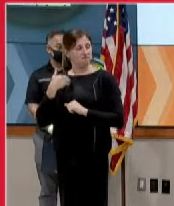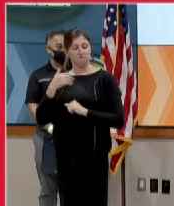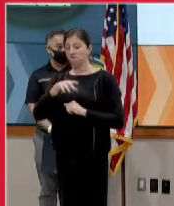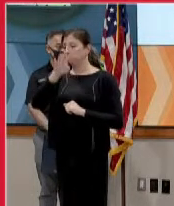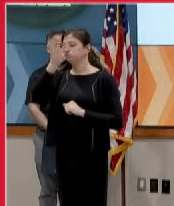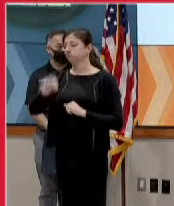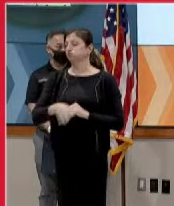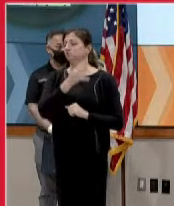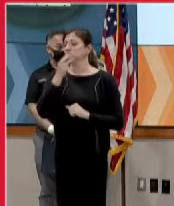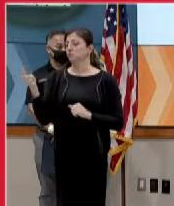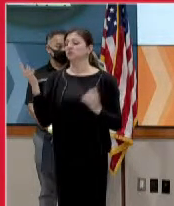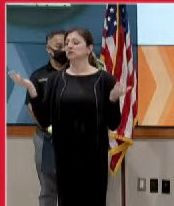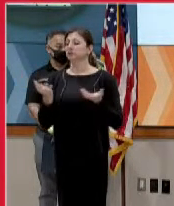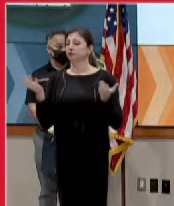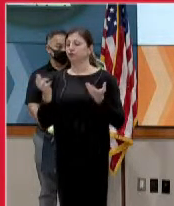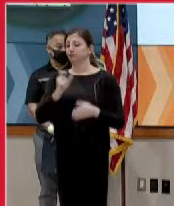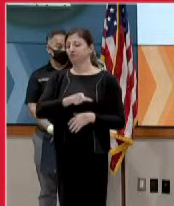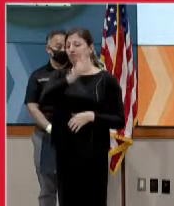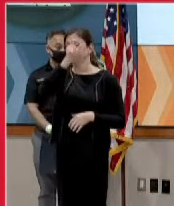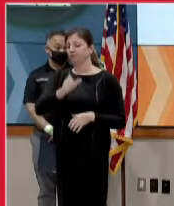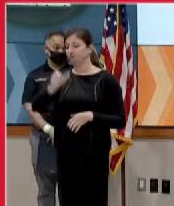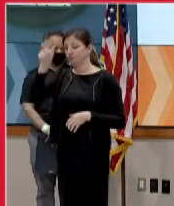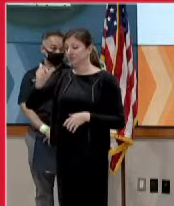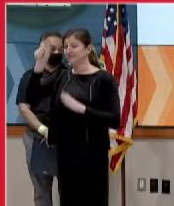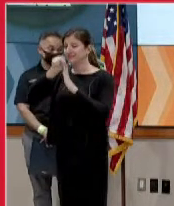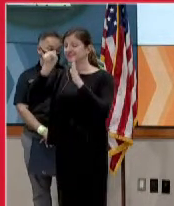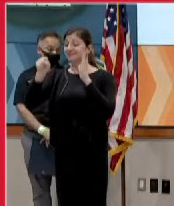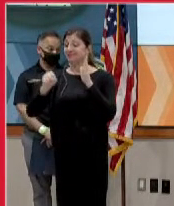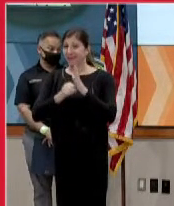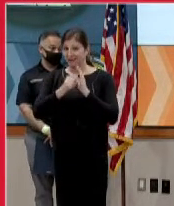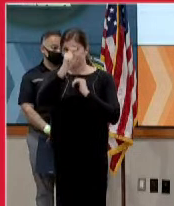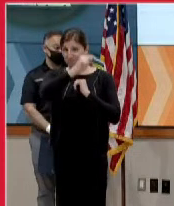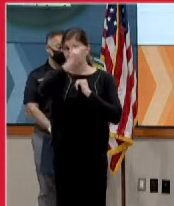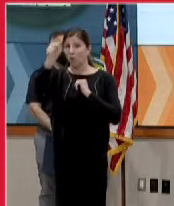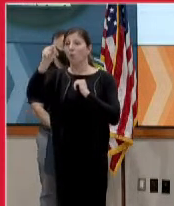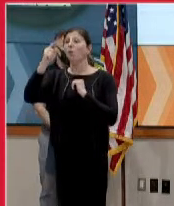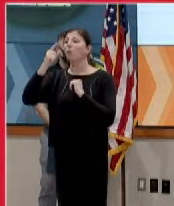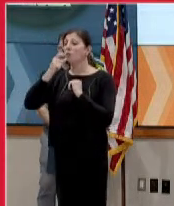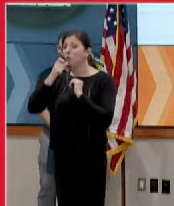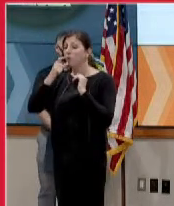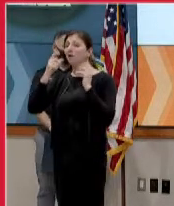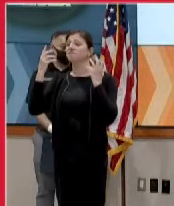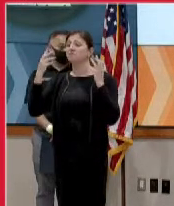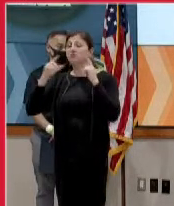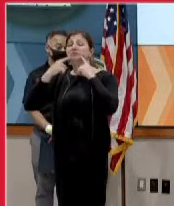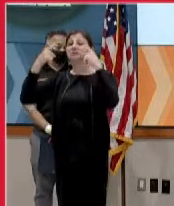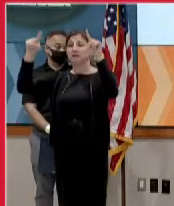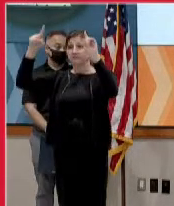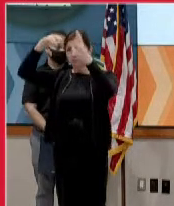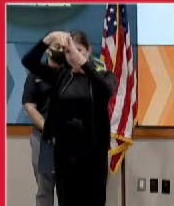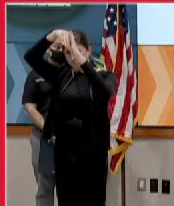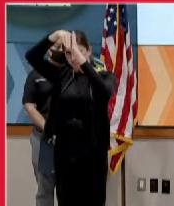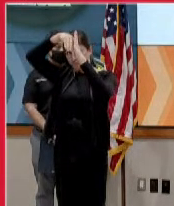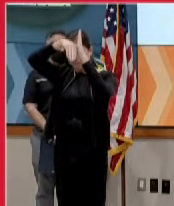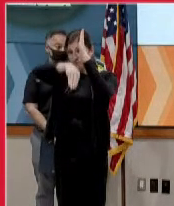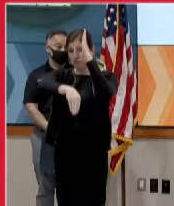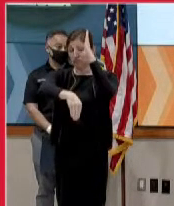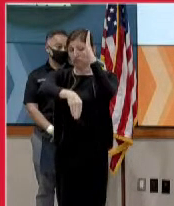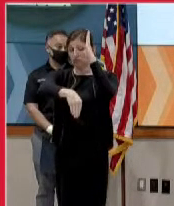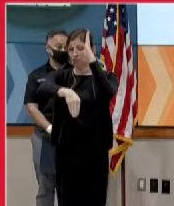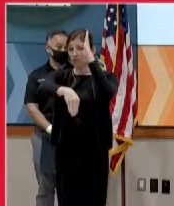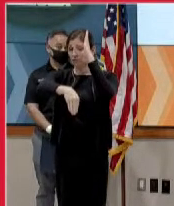tables here, is the states that have brought their curves down, all the way down,